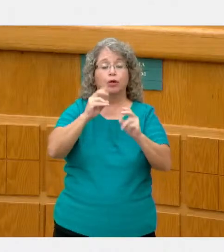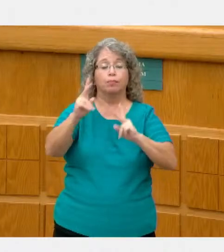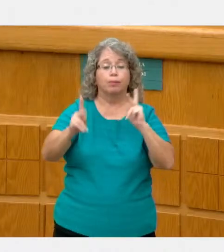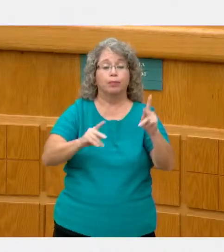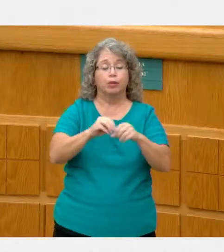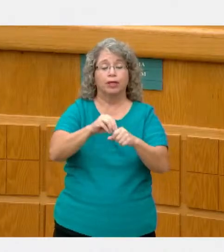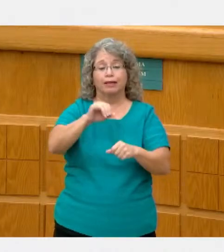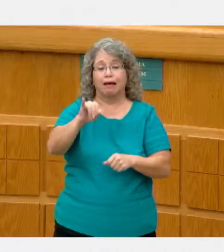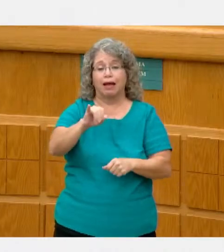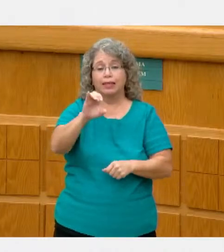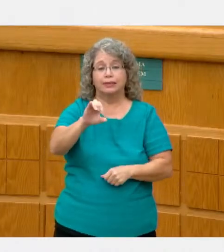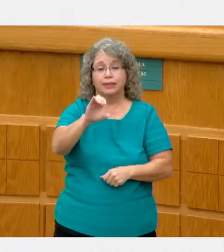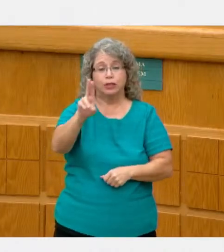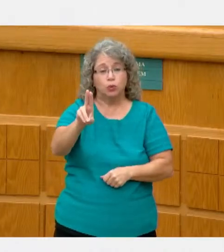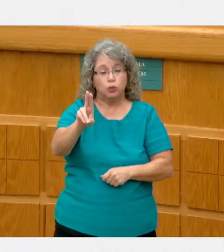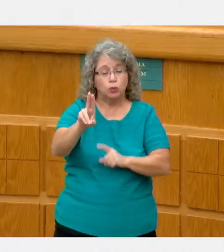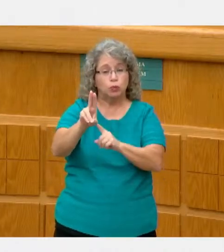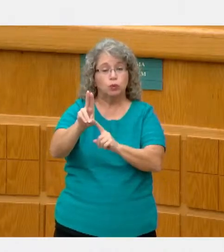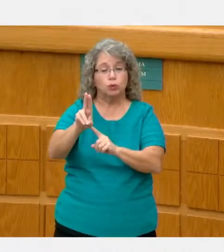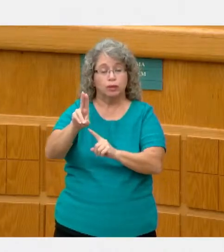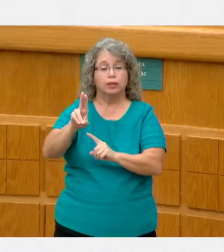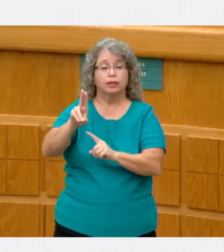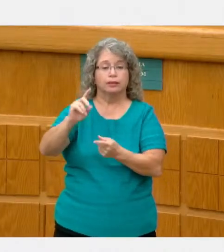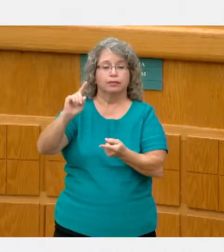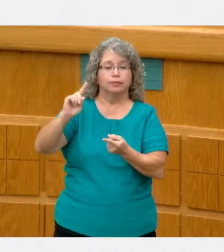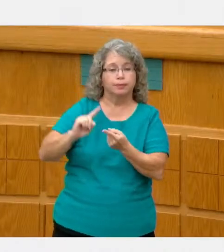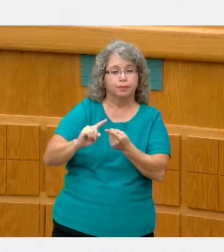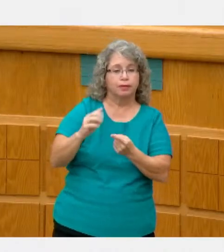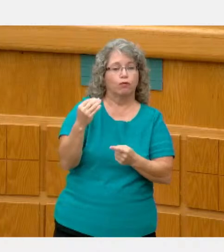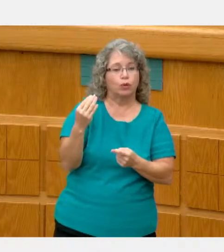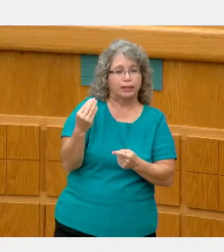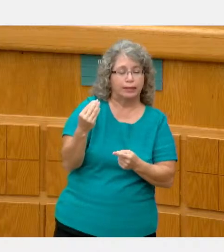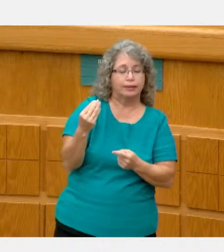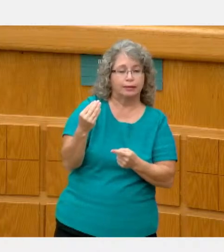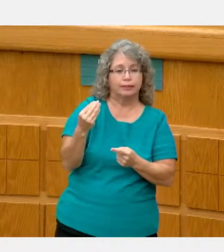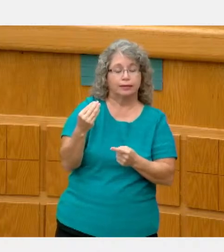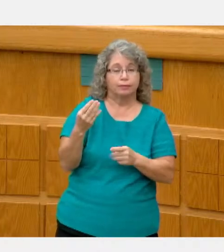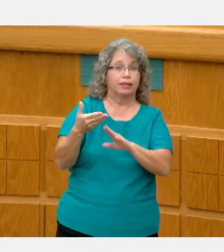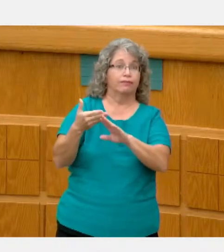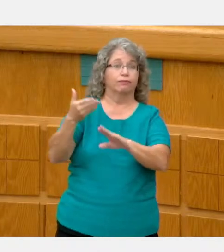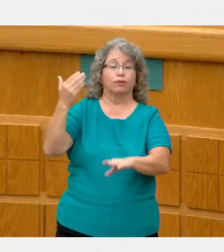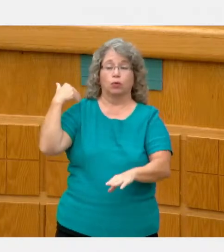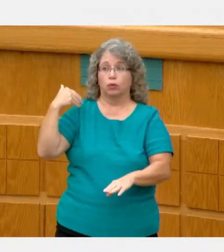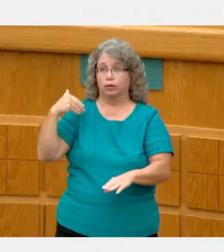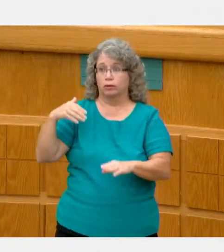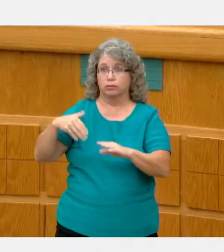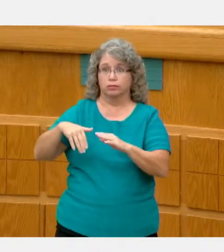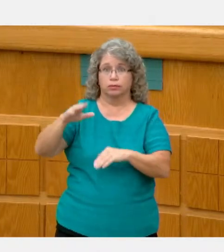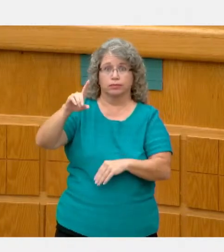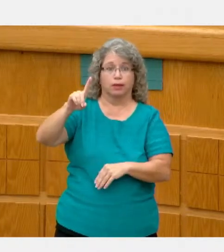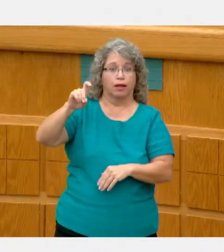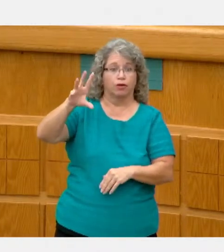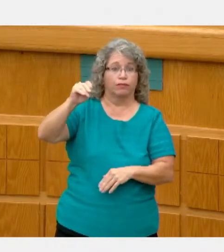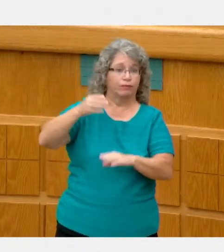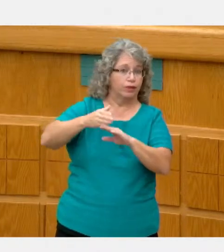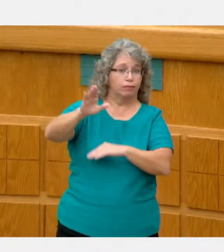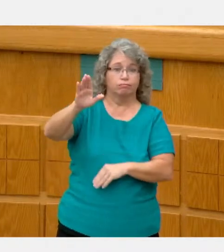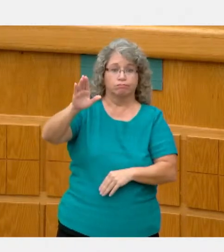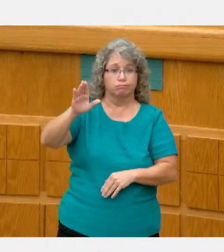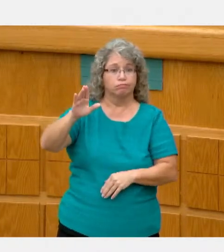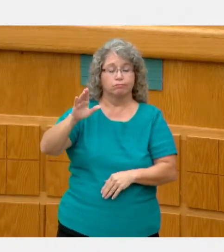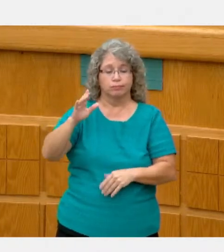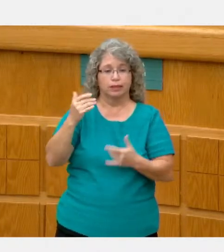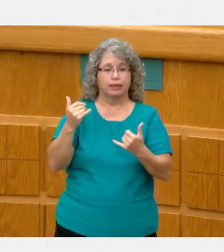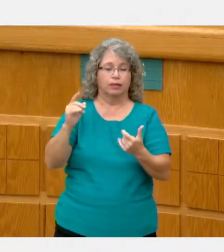have also declined. We're down to 14. We were very high before, previous up to about 150 plus.